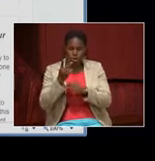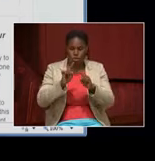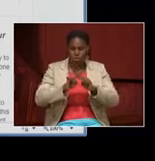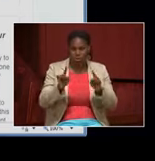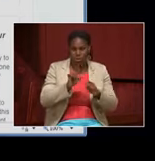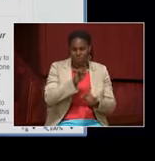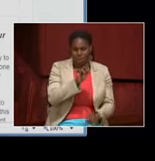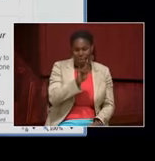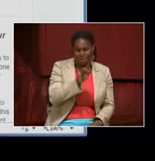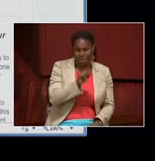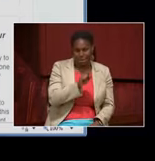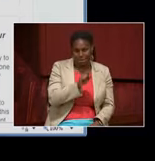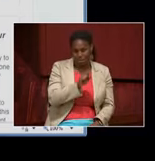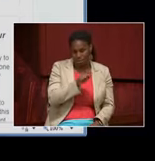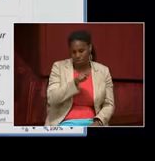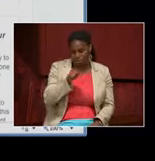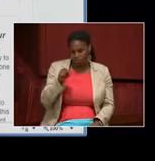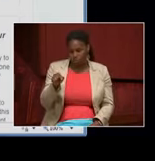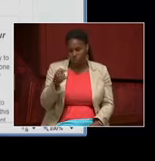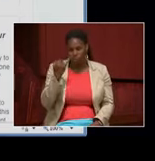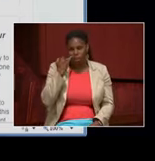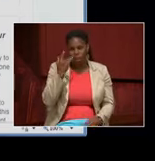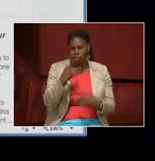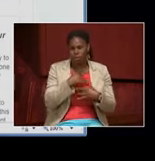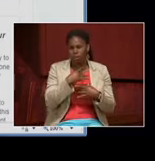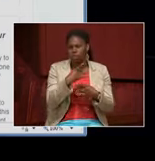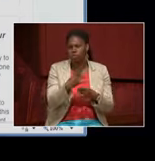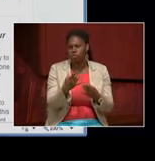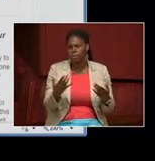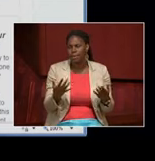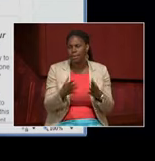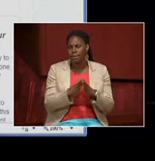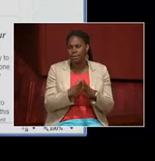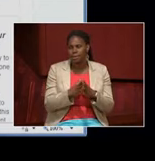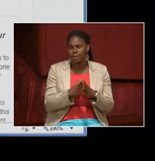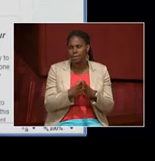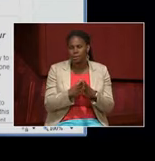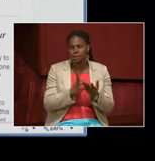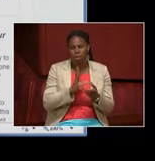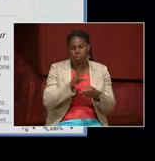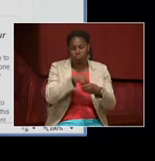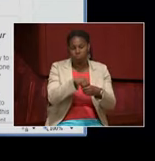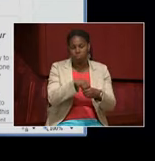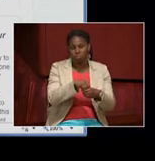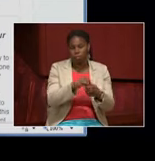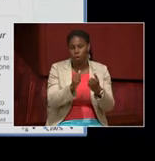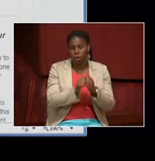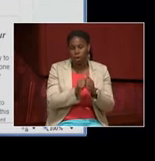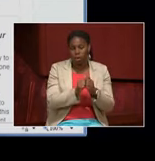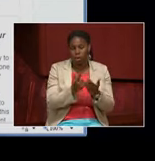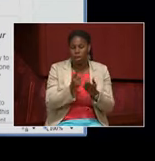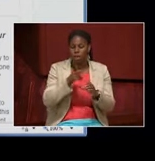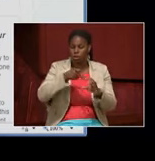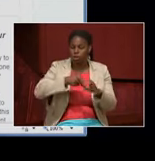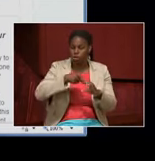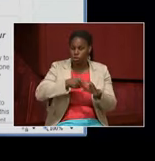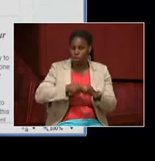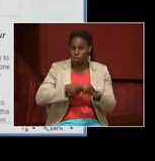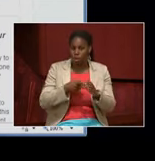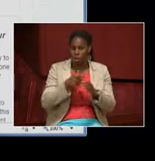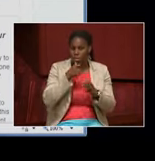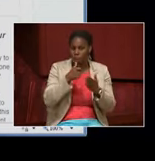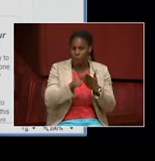it there for you. And if you're interested in actually subscribing to that, you can do that. Join the Researcher News mailing